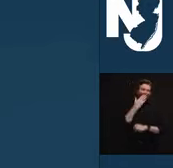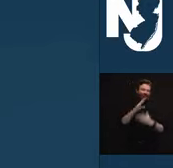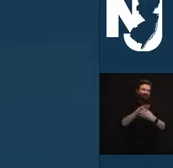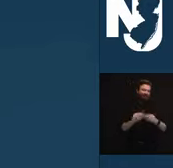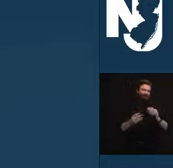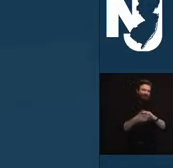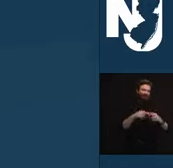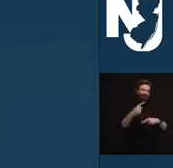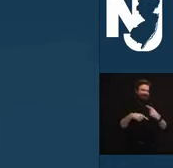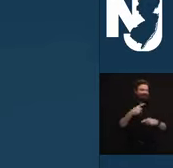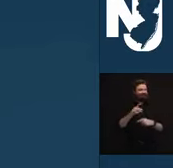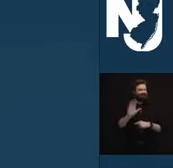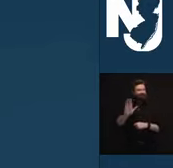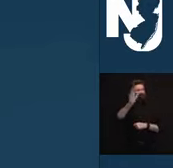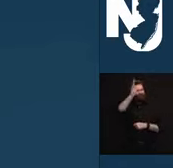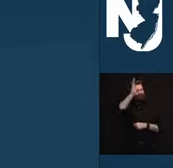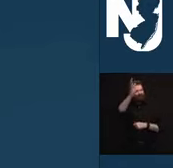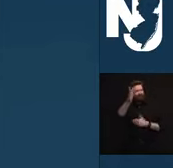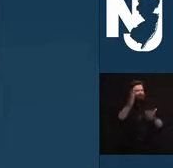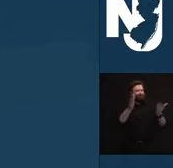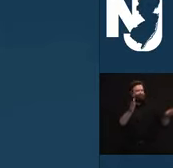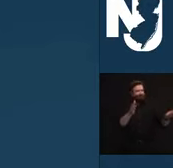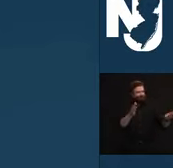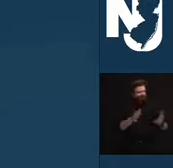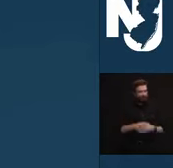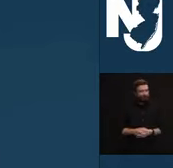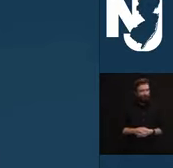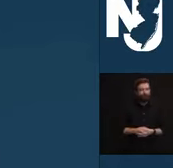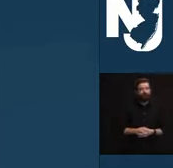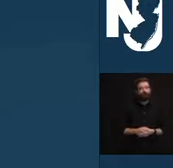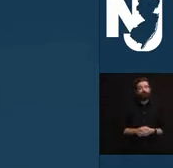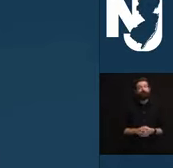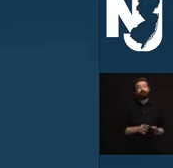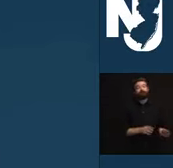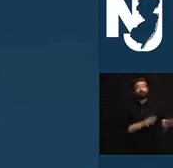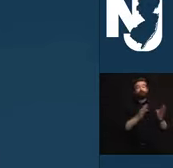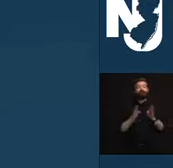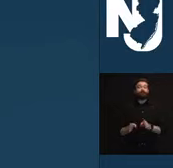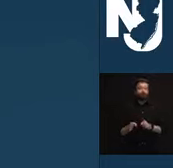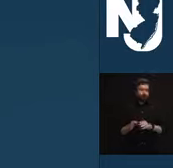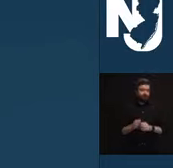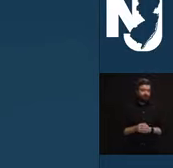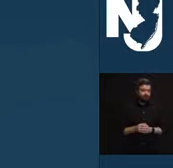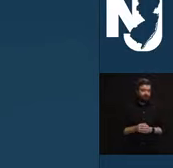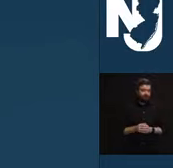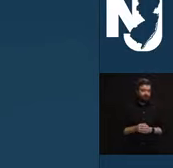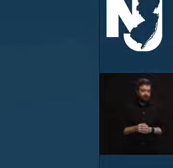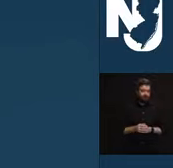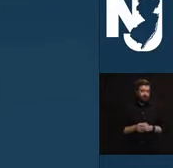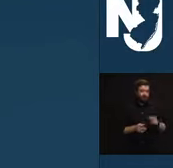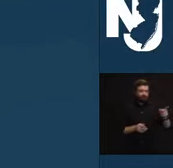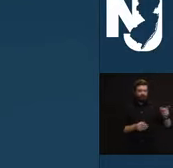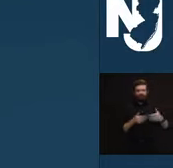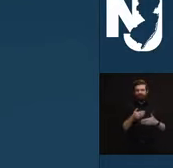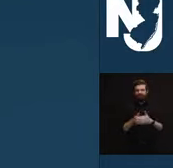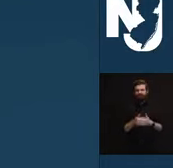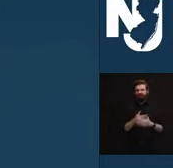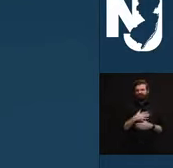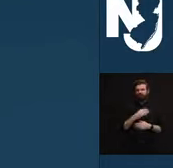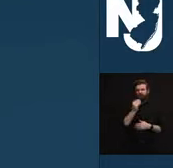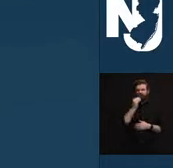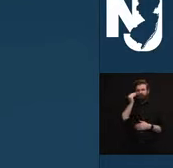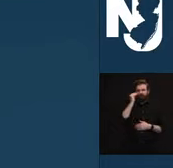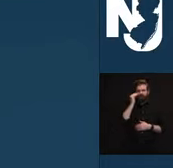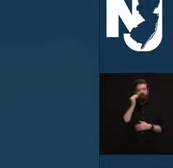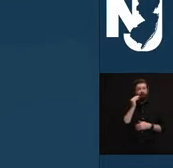her grandfather. Next up, down by where we live, we remember Dr. Anjali Verma